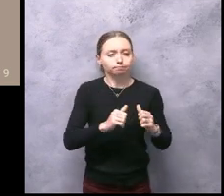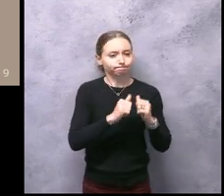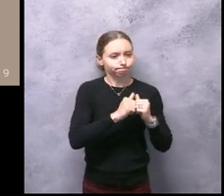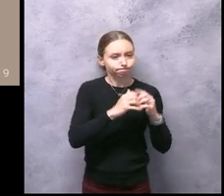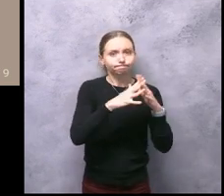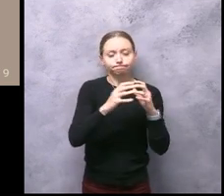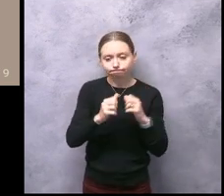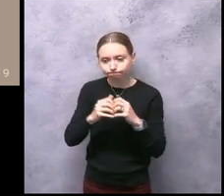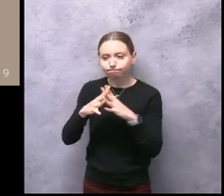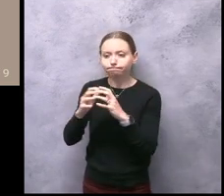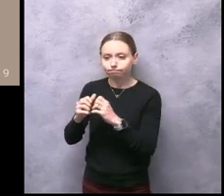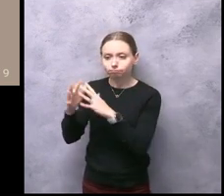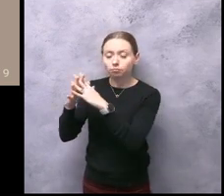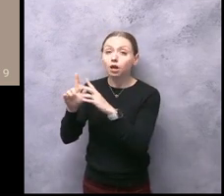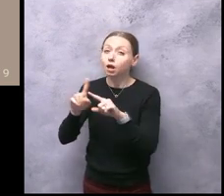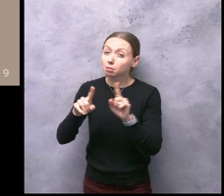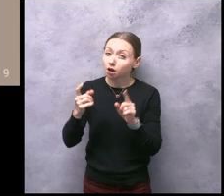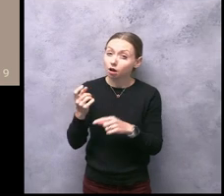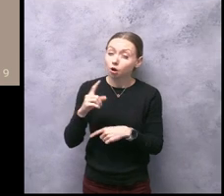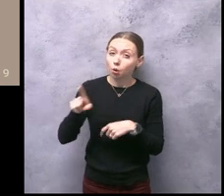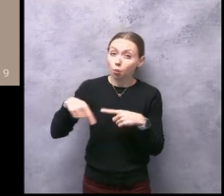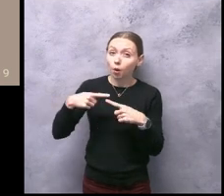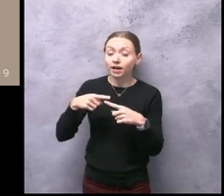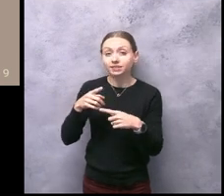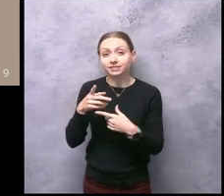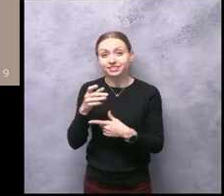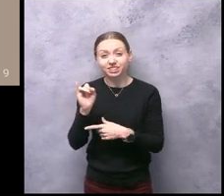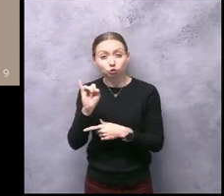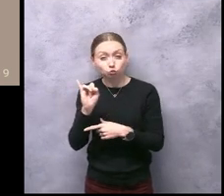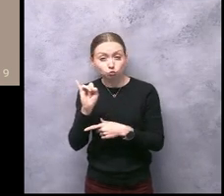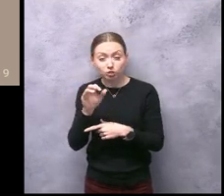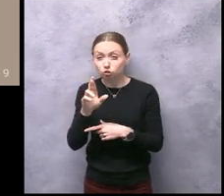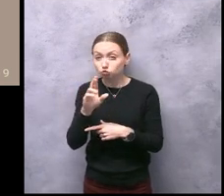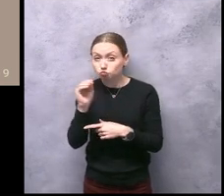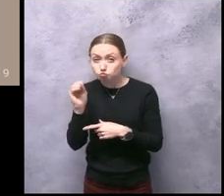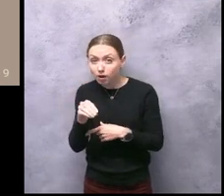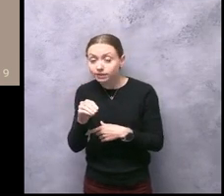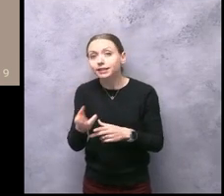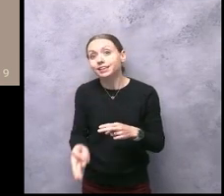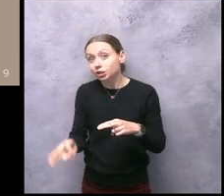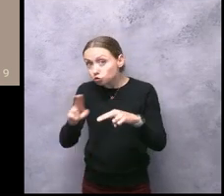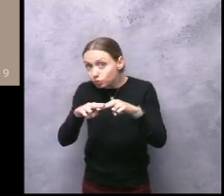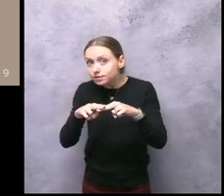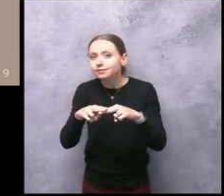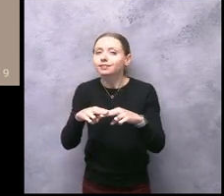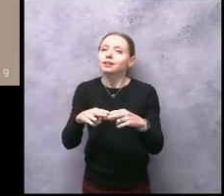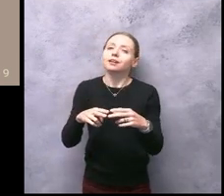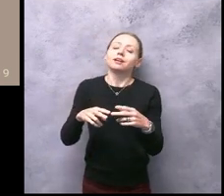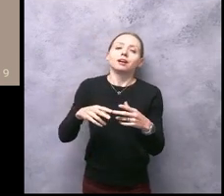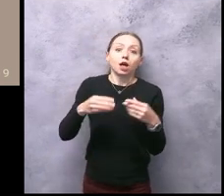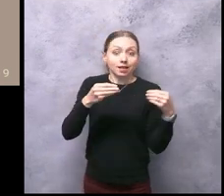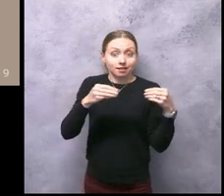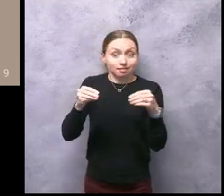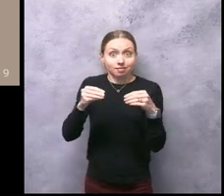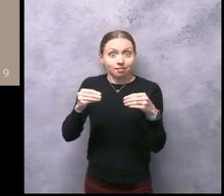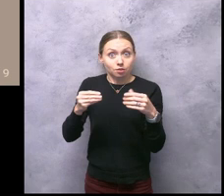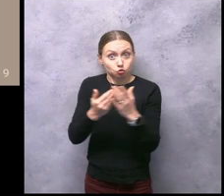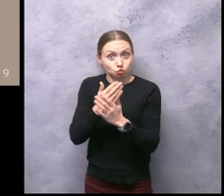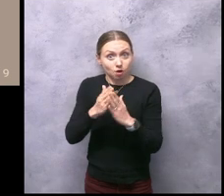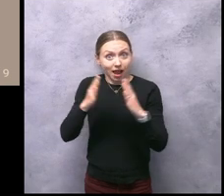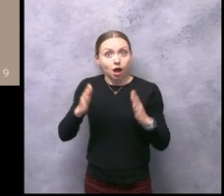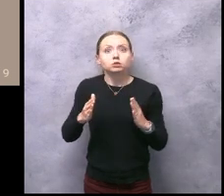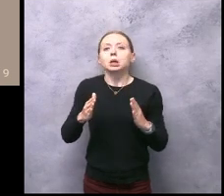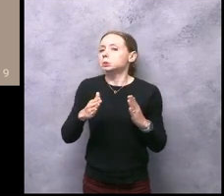rates increased in 2022 and 2023, the housing market cooled, of course, as shown here, both